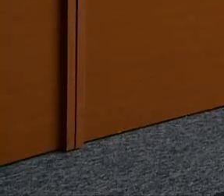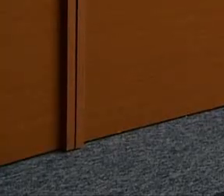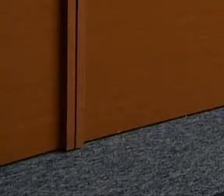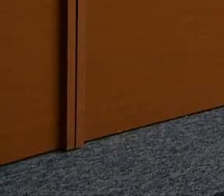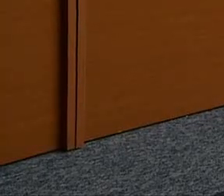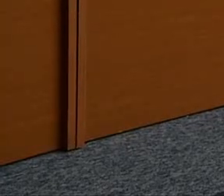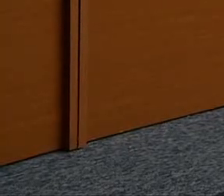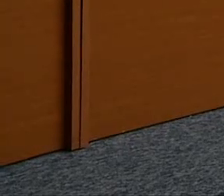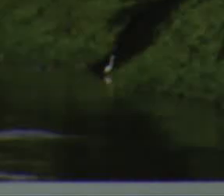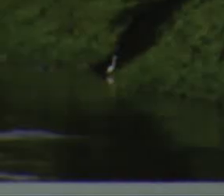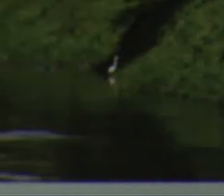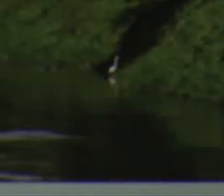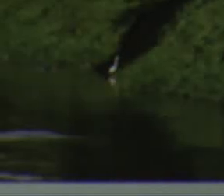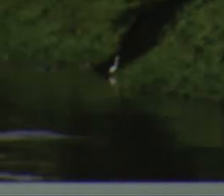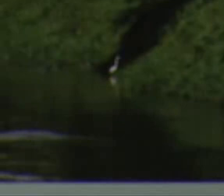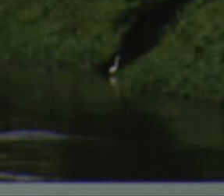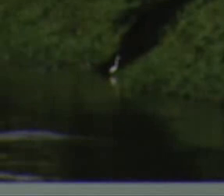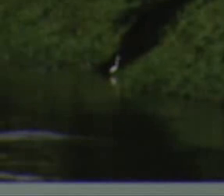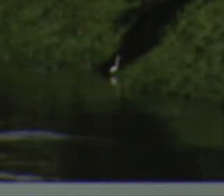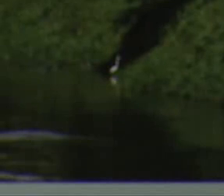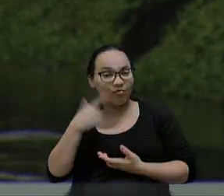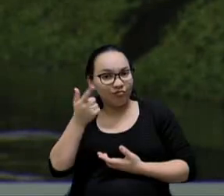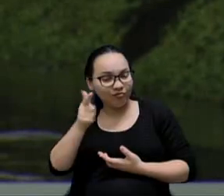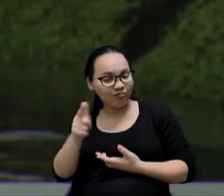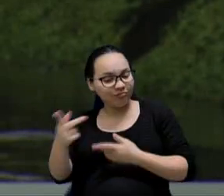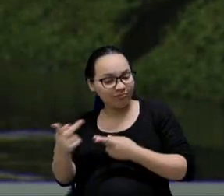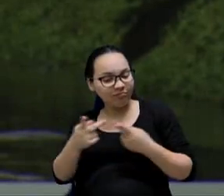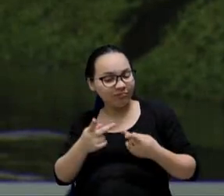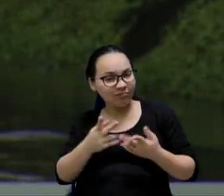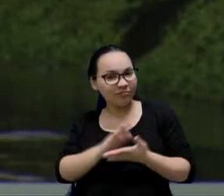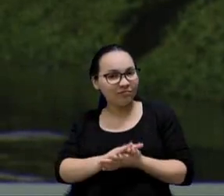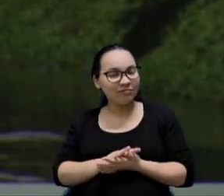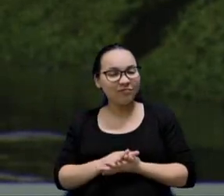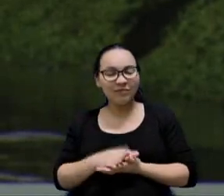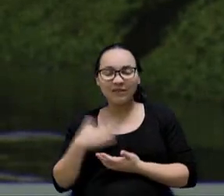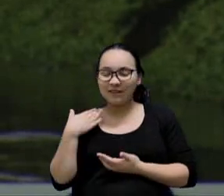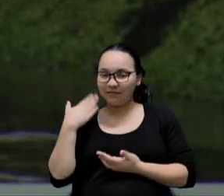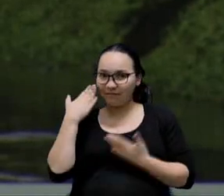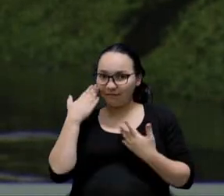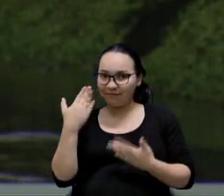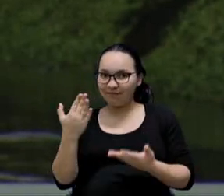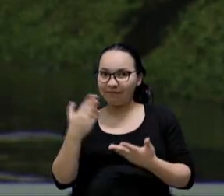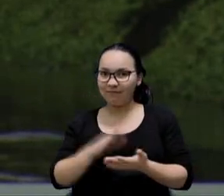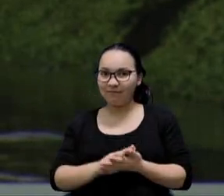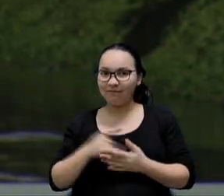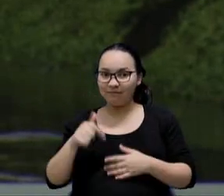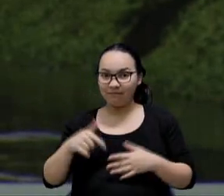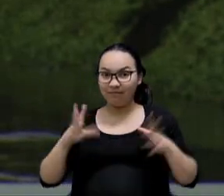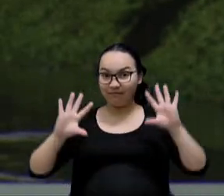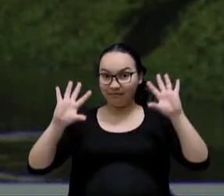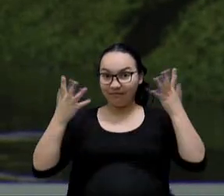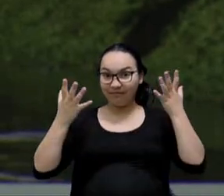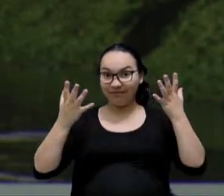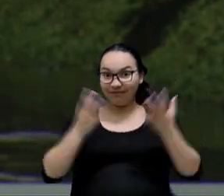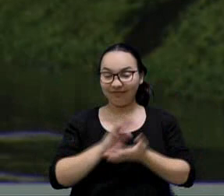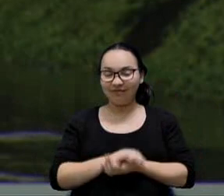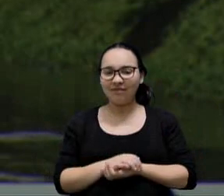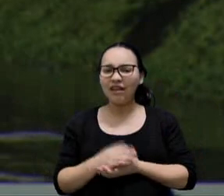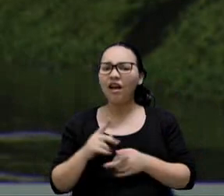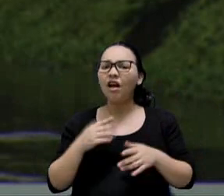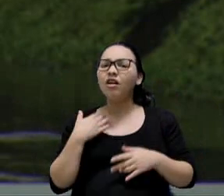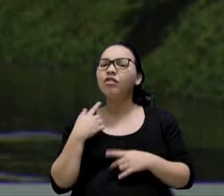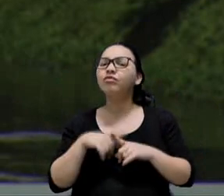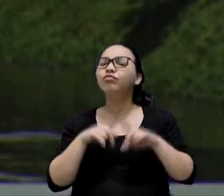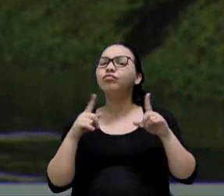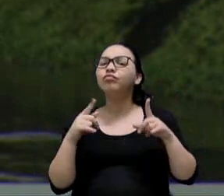Obrigada, Auro, por essa participação mais uma vez, muito graciosa neste evento. Nós gostaríamos de convidar agora